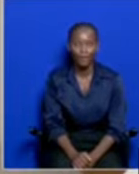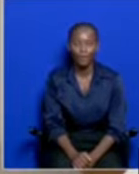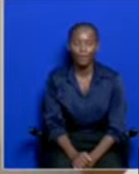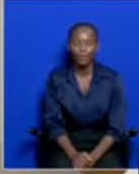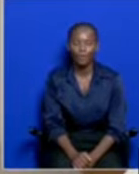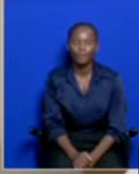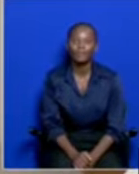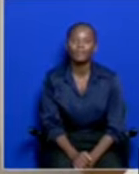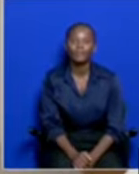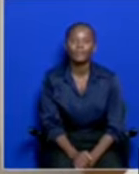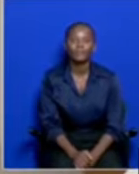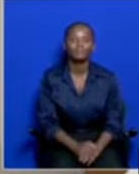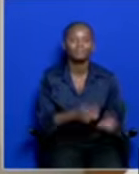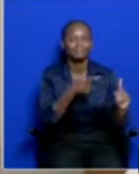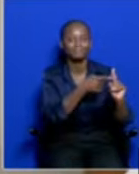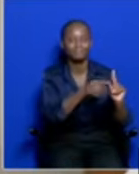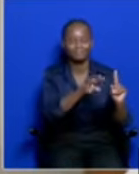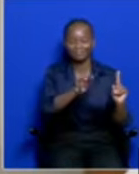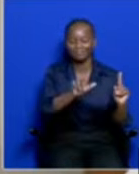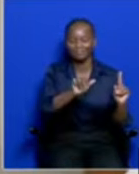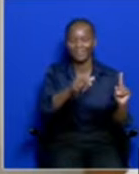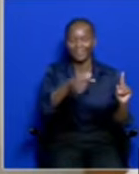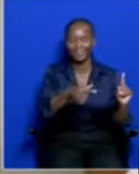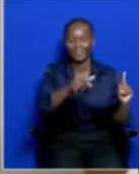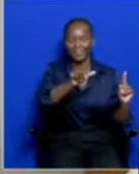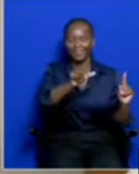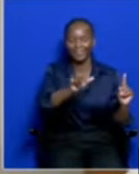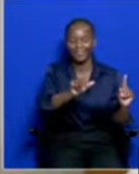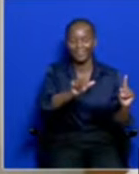paragraph 39 of your statement at page 10.